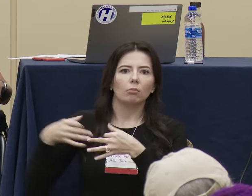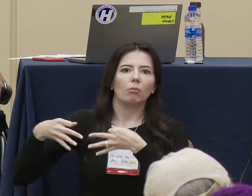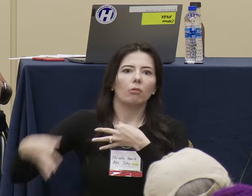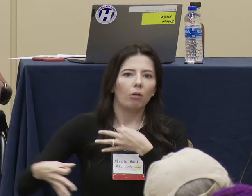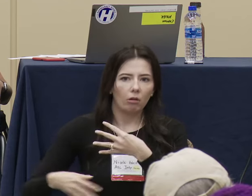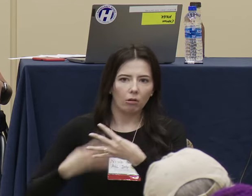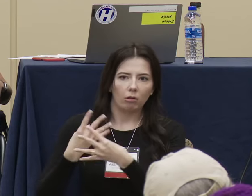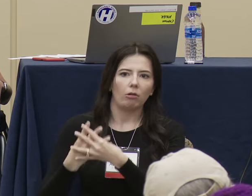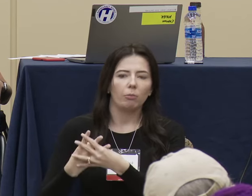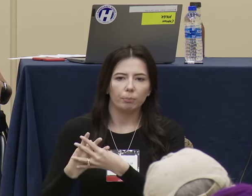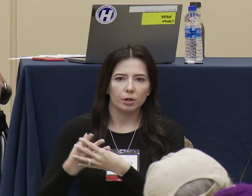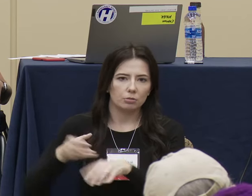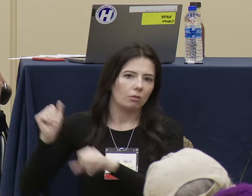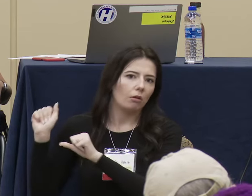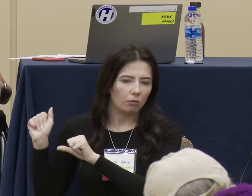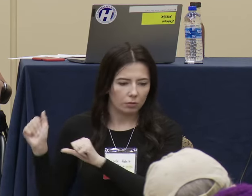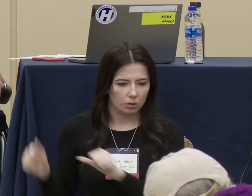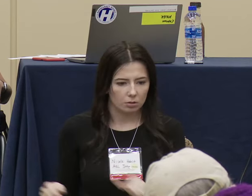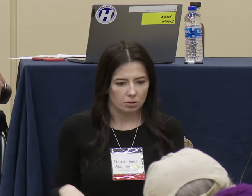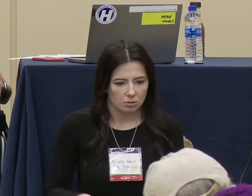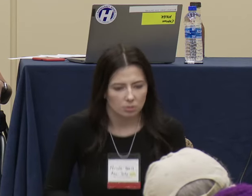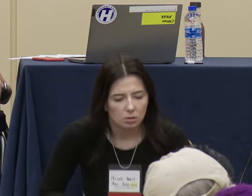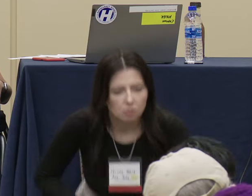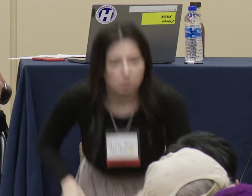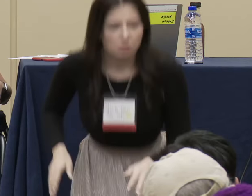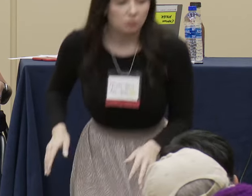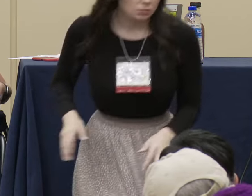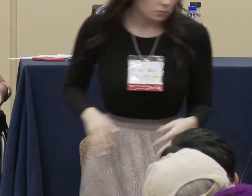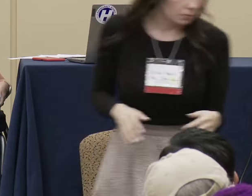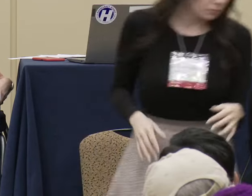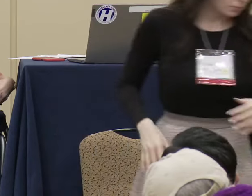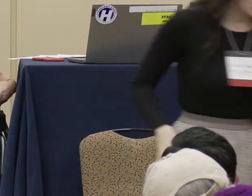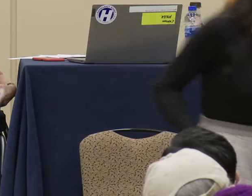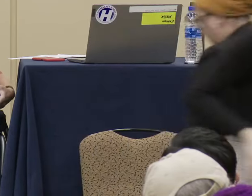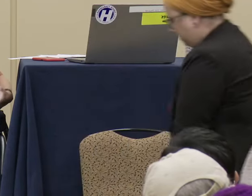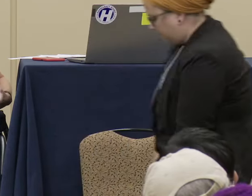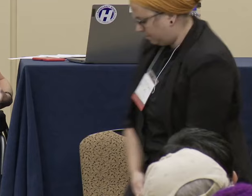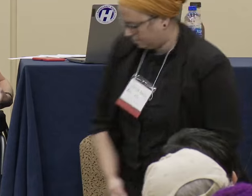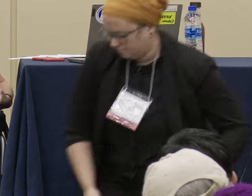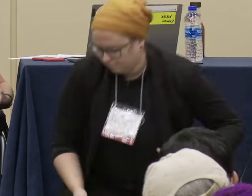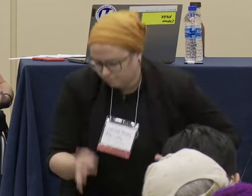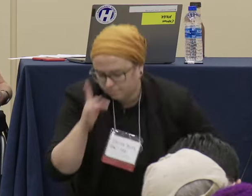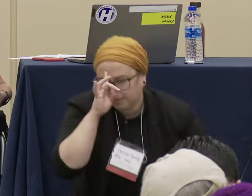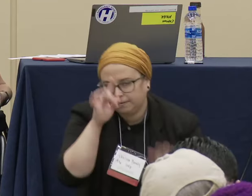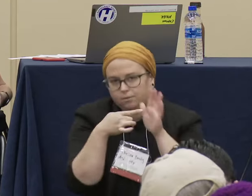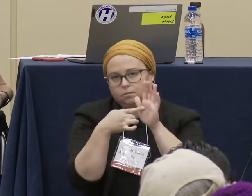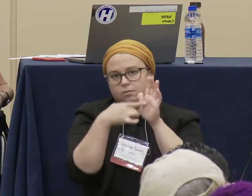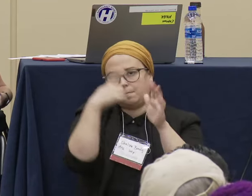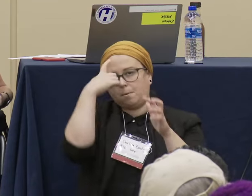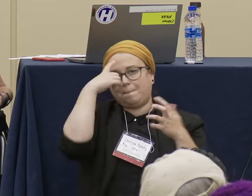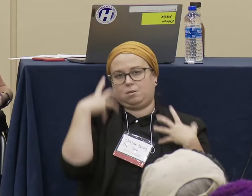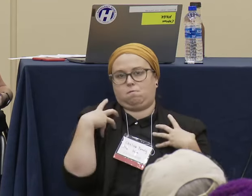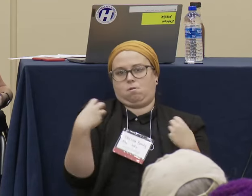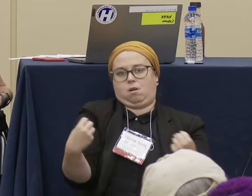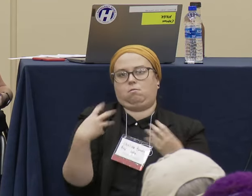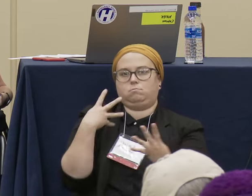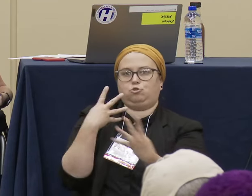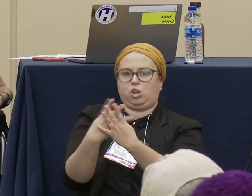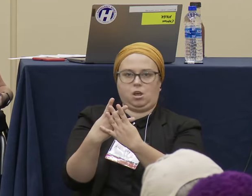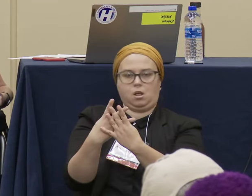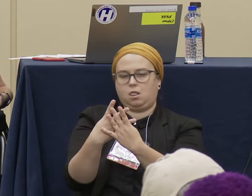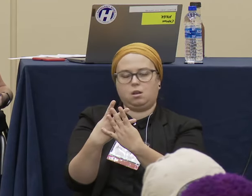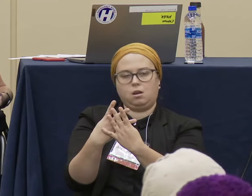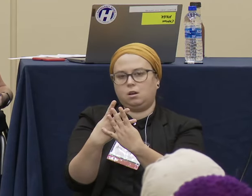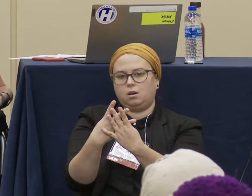example, mental health jails. I can't tell you how much that